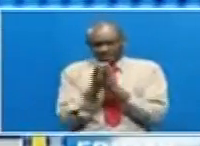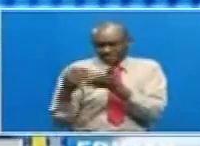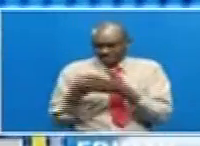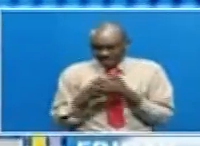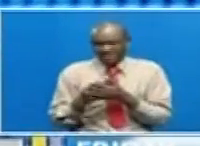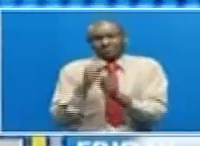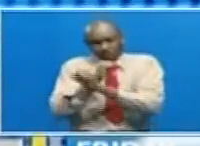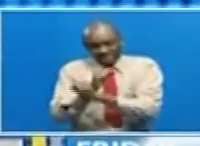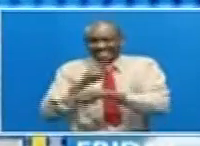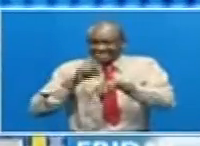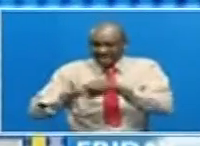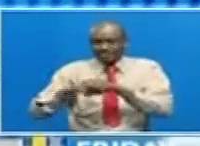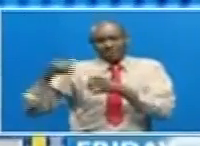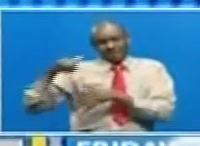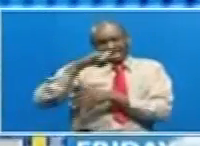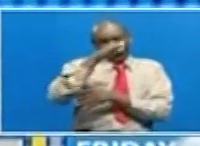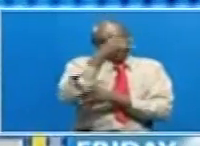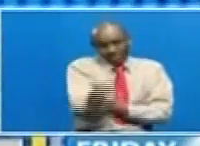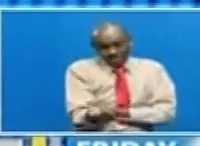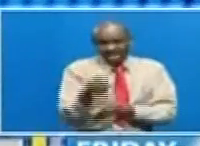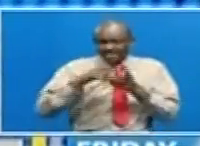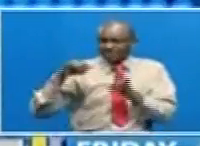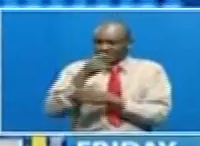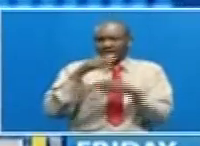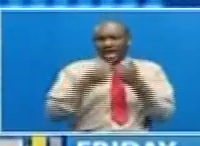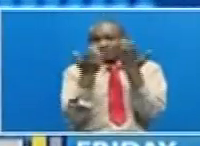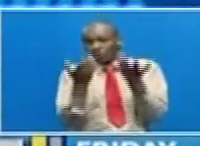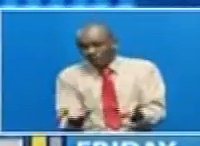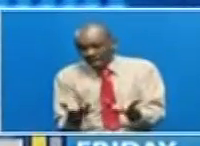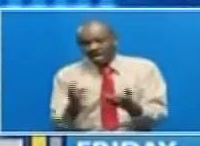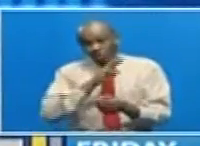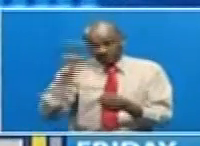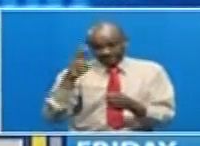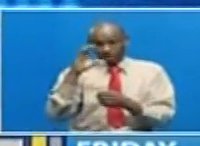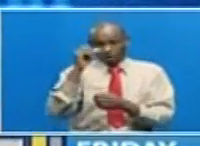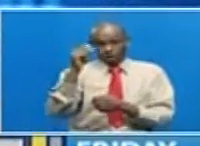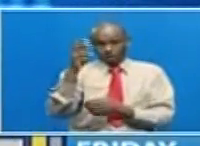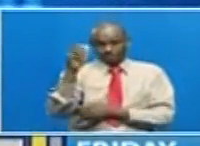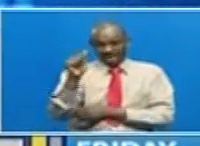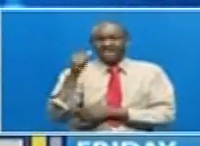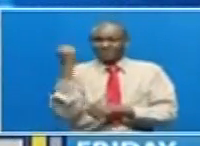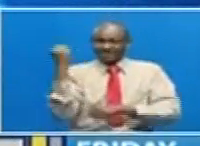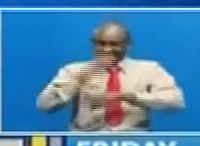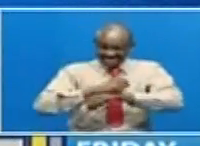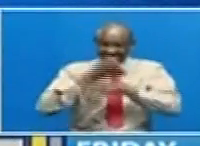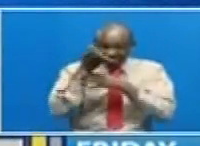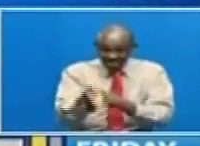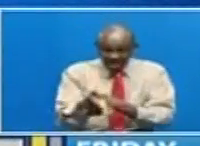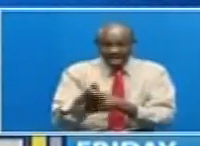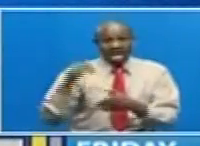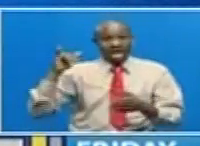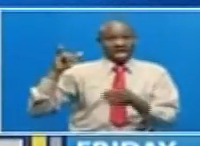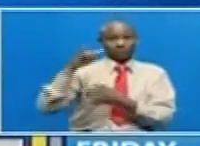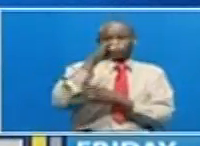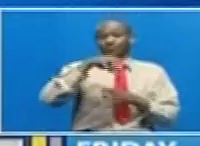son alive after a deadly plane crash. The plane went down in the dense jungles of Western Colombia. 5 days passed before the Air Force